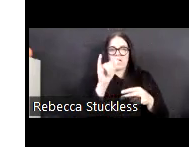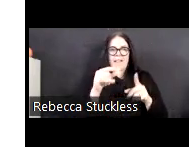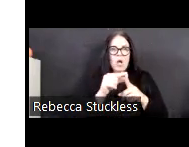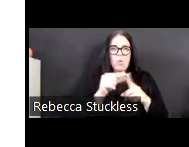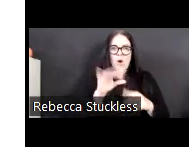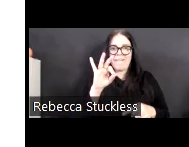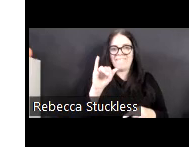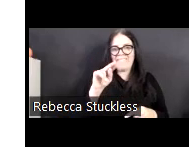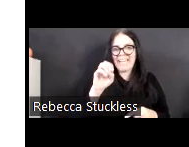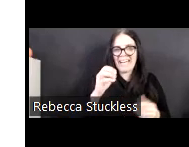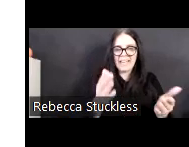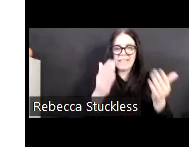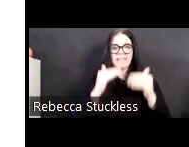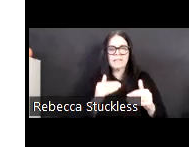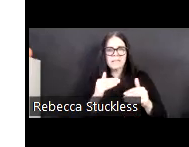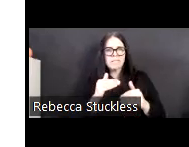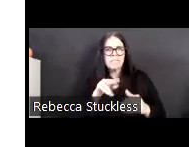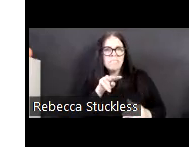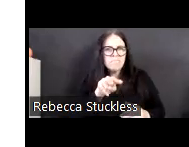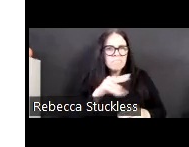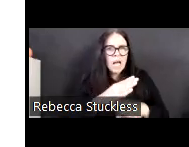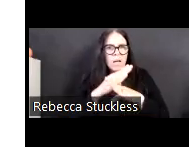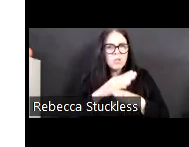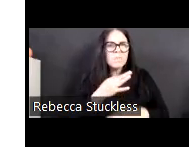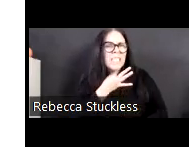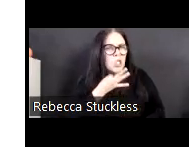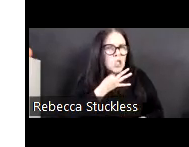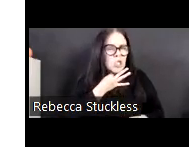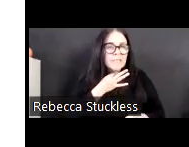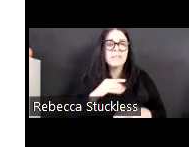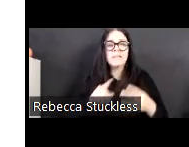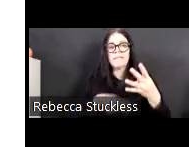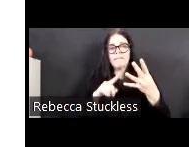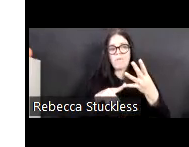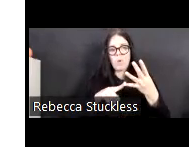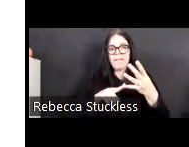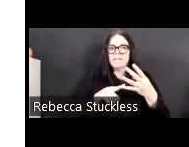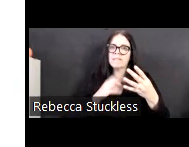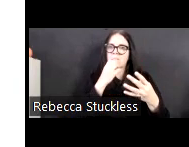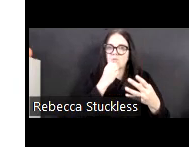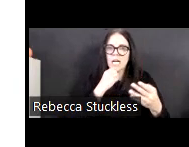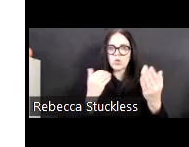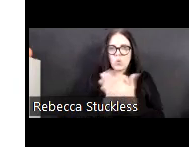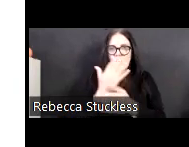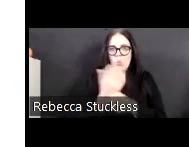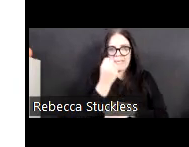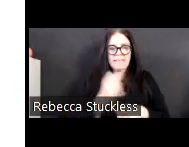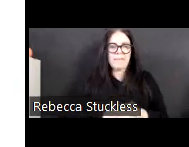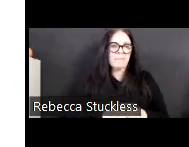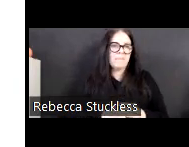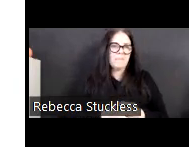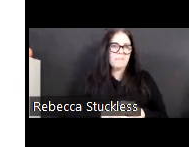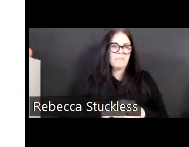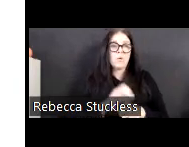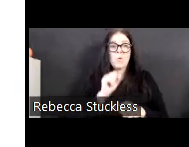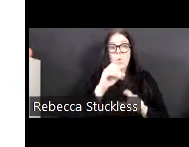approach your obstacles with curiosity. And 4, embrace your new wins. So this is the